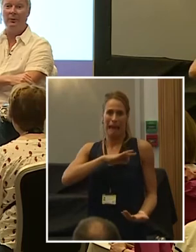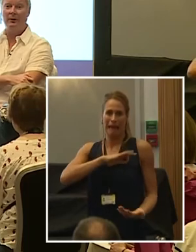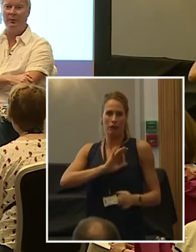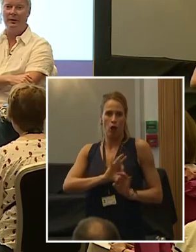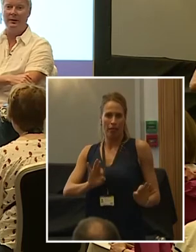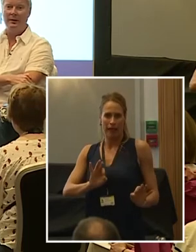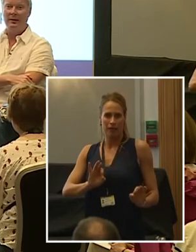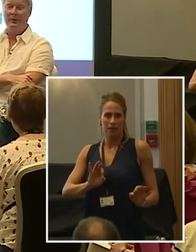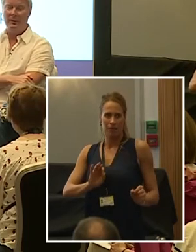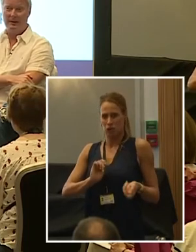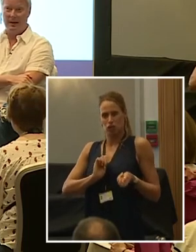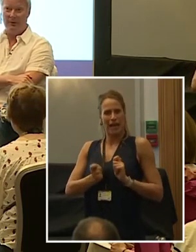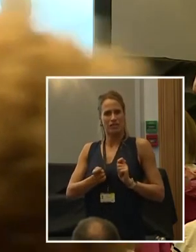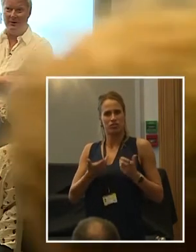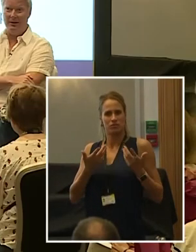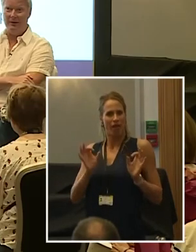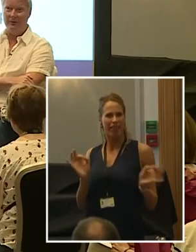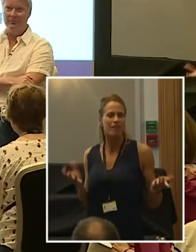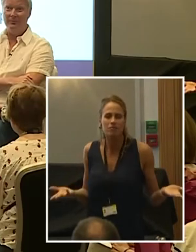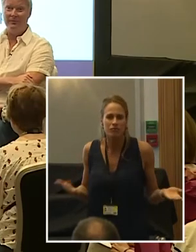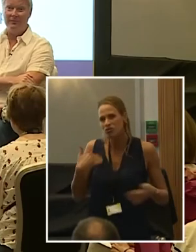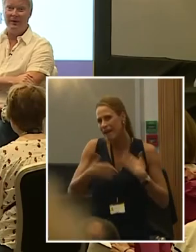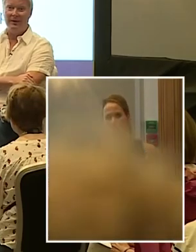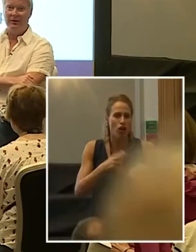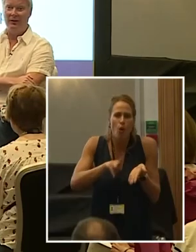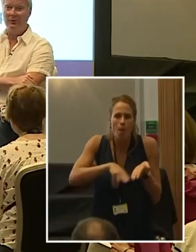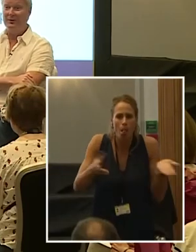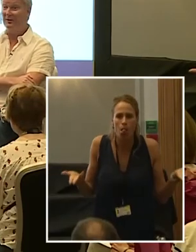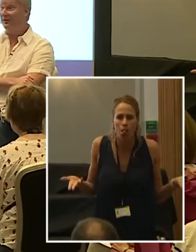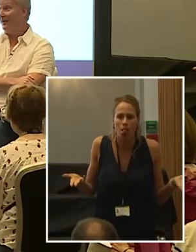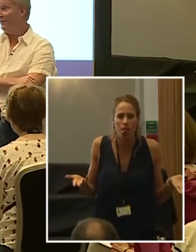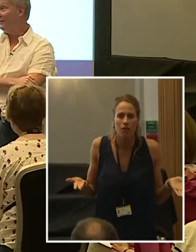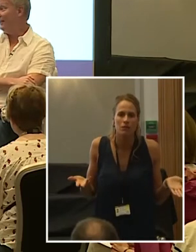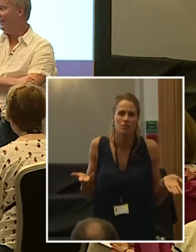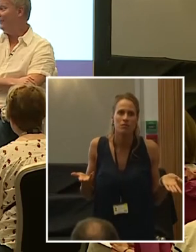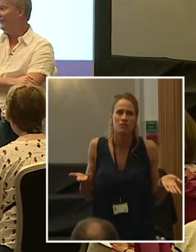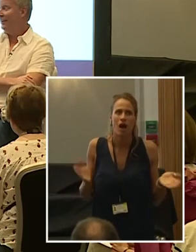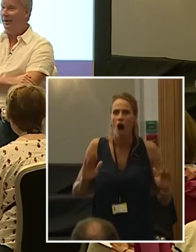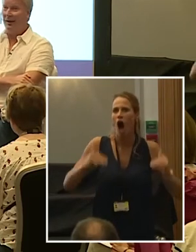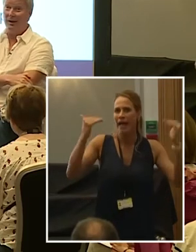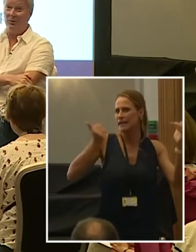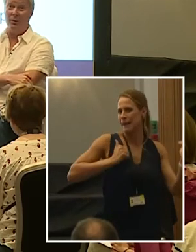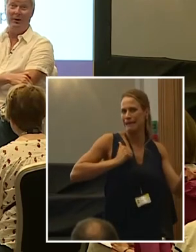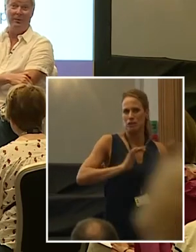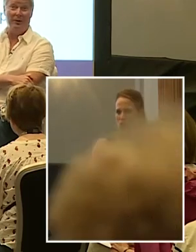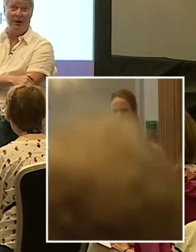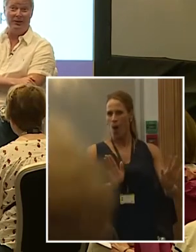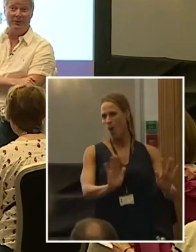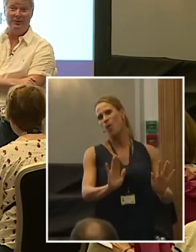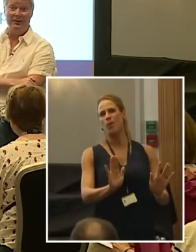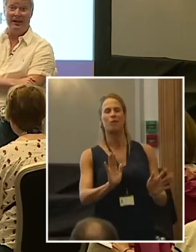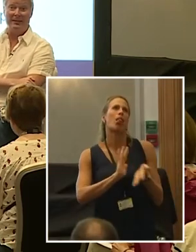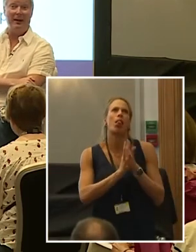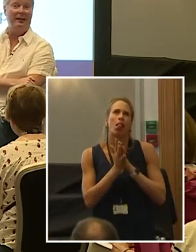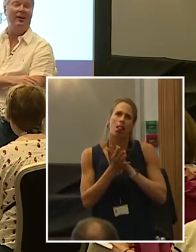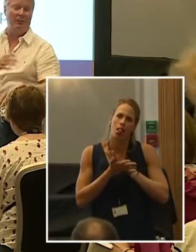on with how we live our lives. So I wasn't kind of, going to be crushed. I